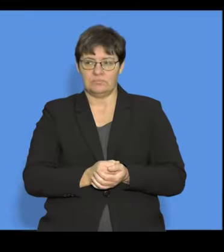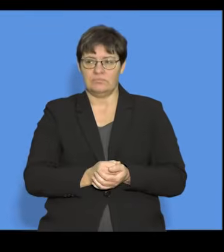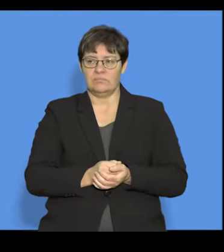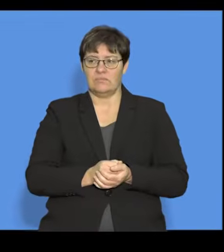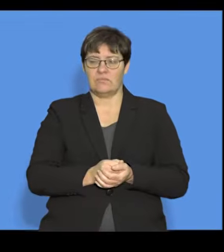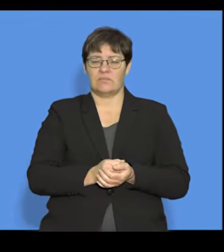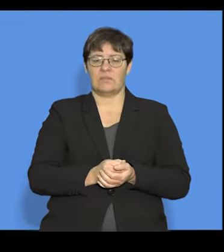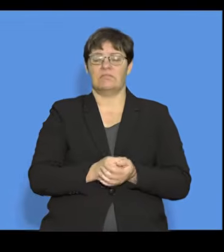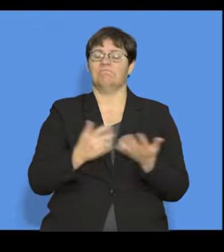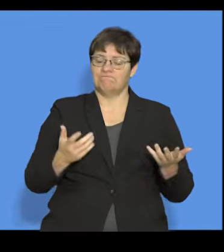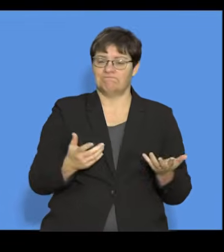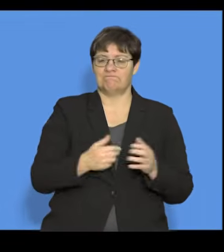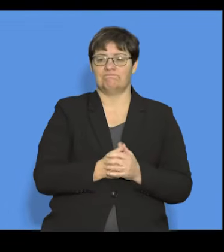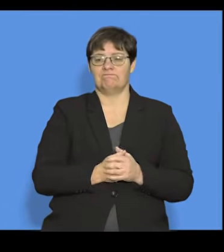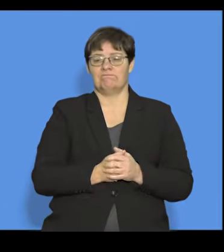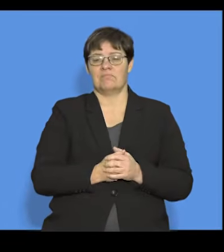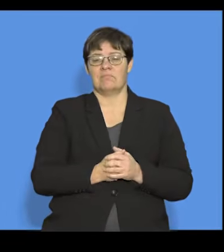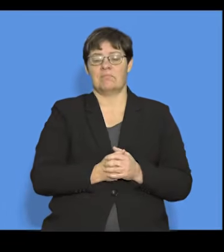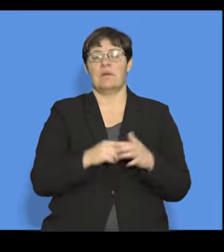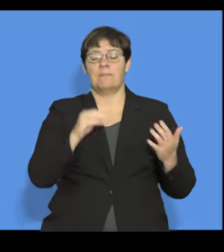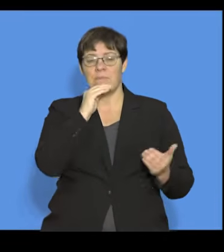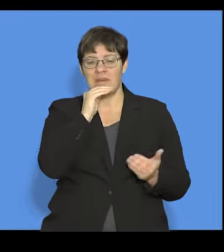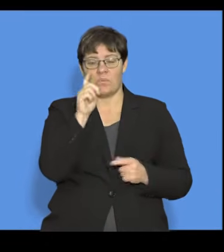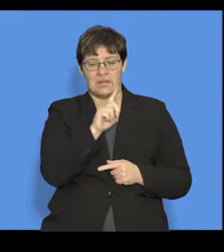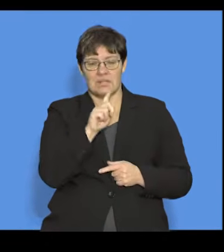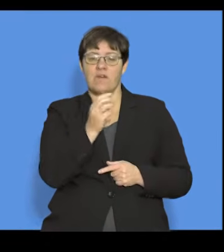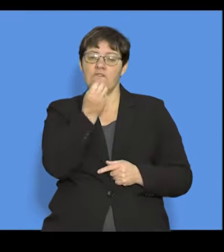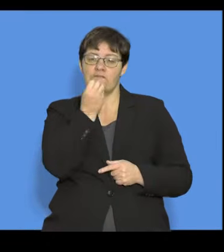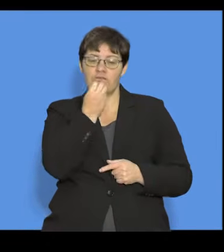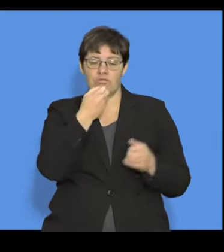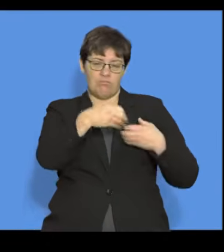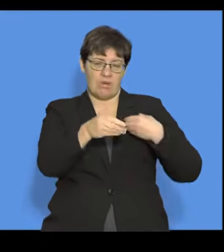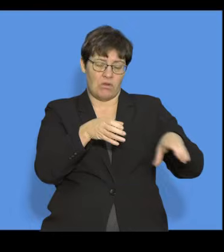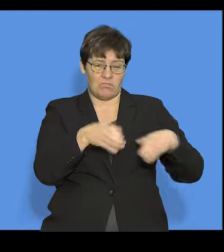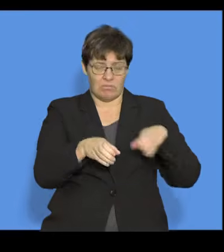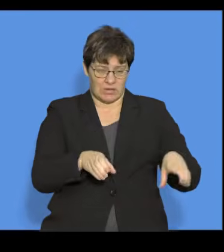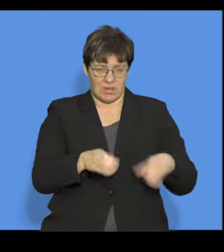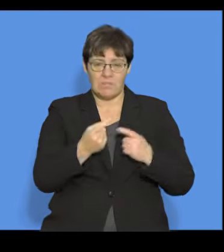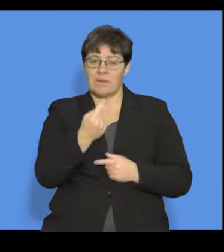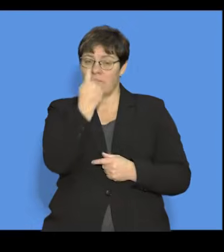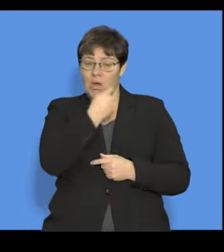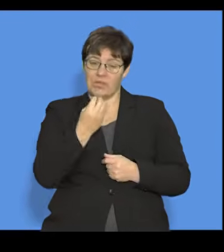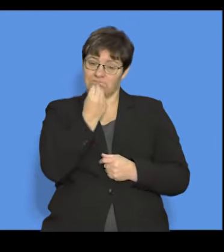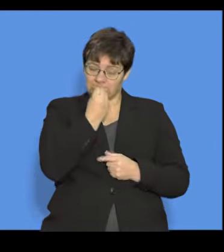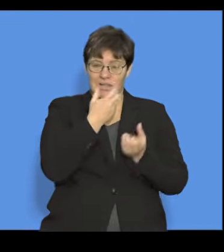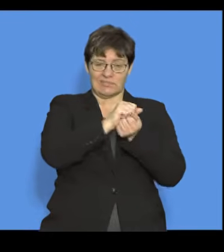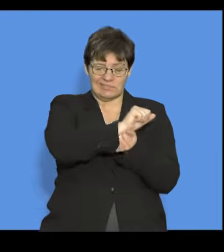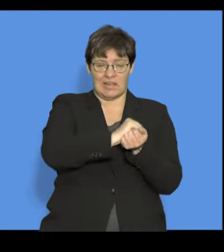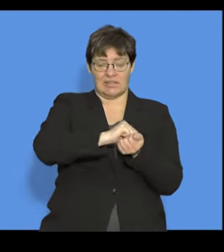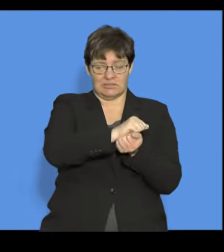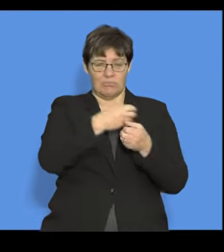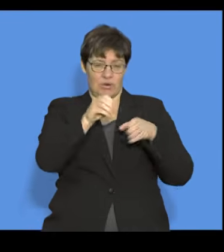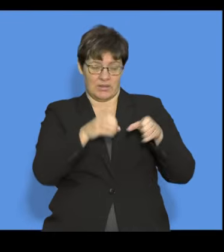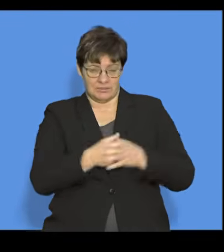word chewing of food, but that refers to essentially the physical breakdown of food that happens when it enters the mouth. We're